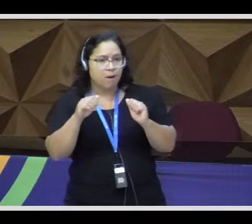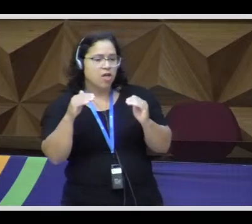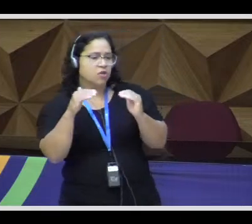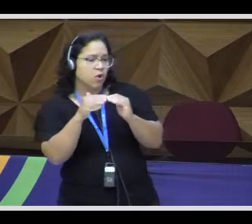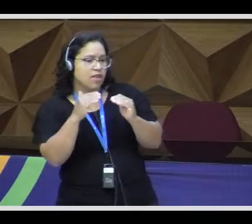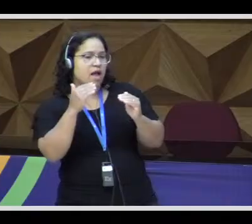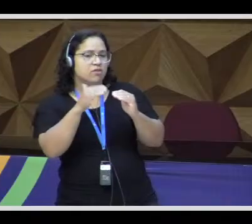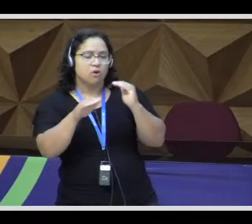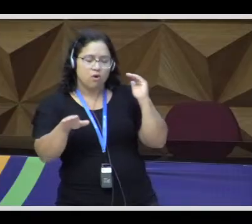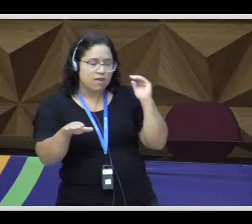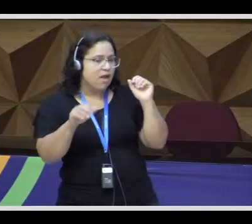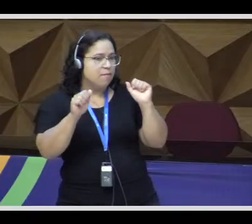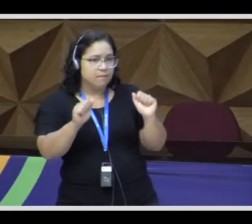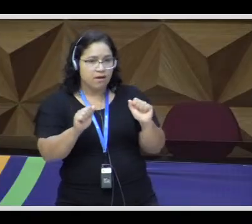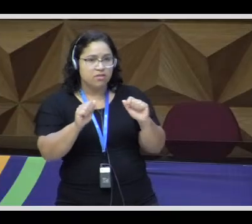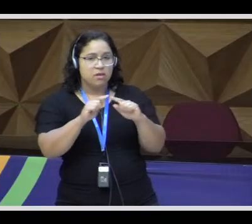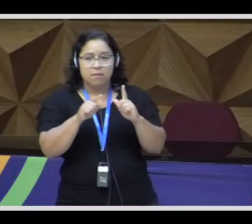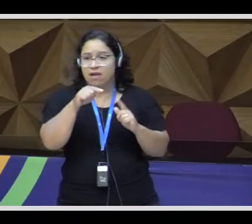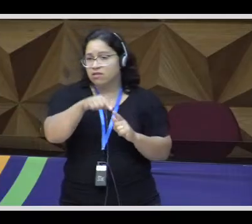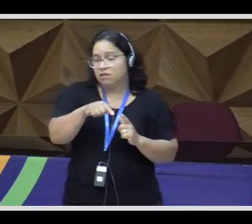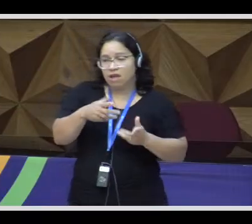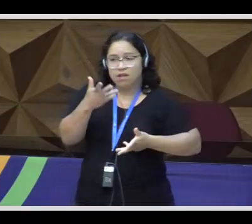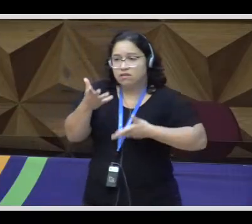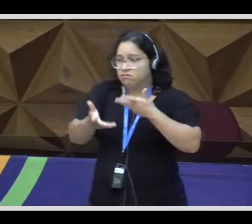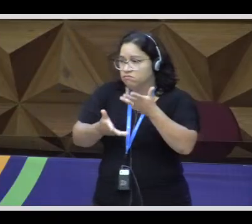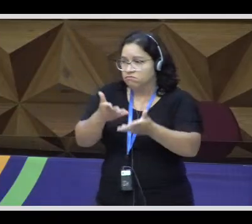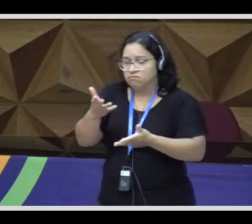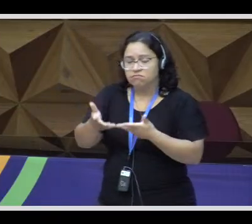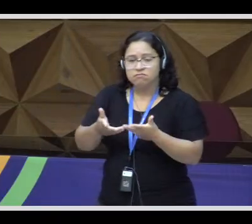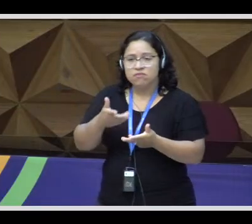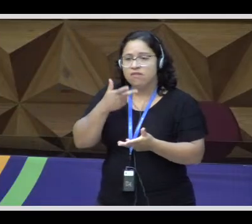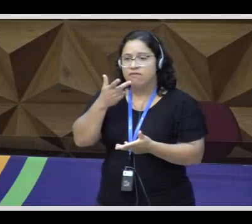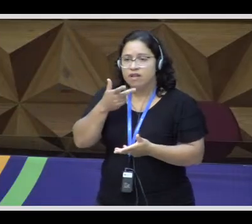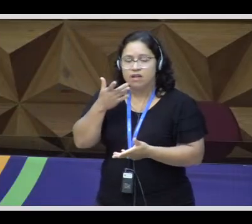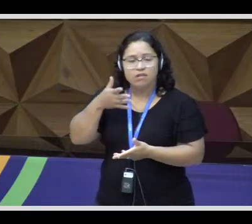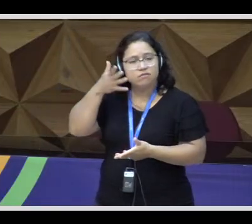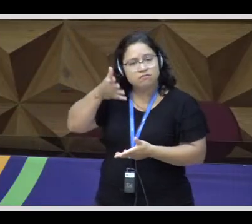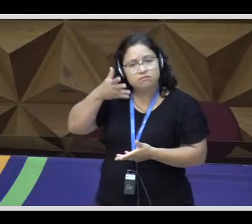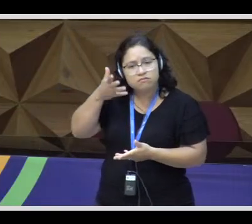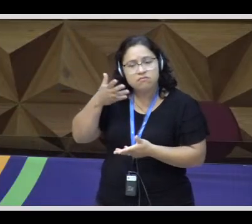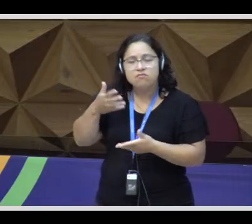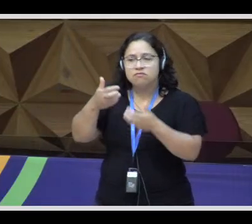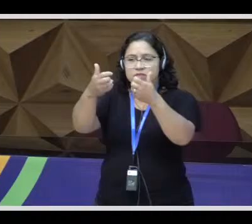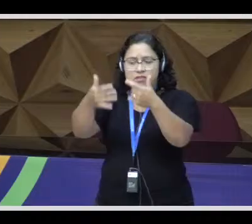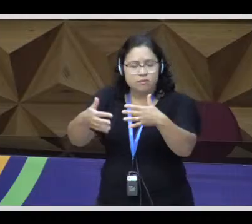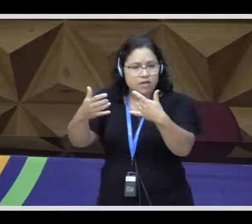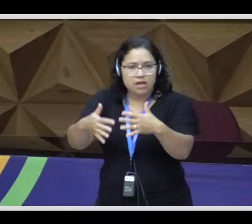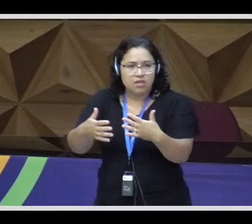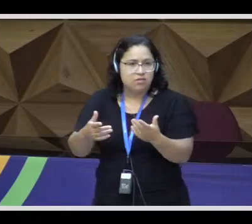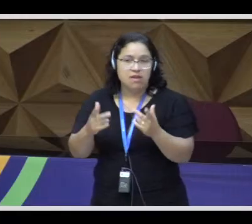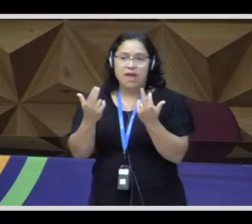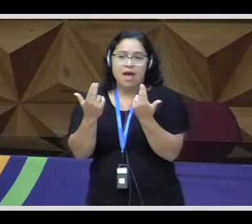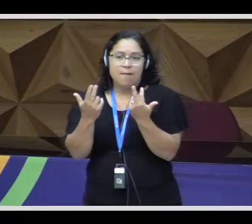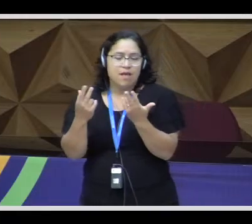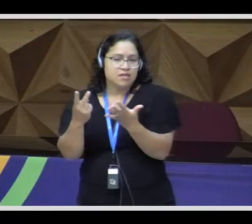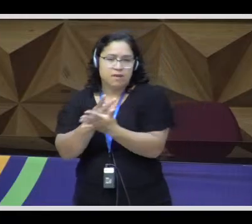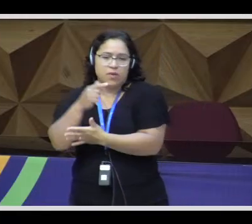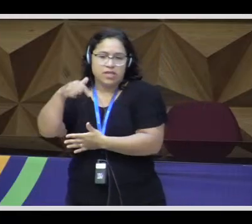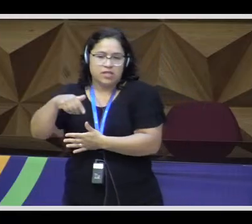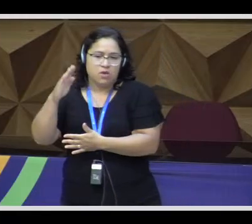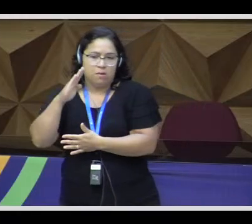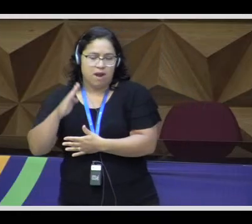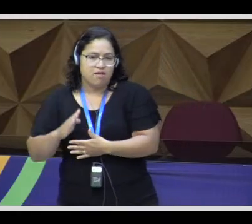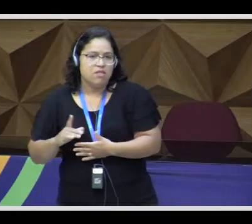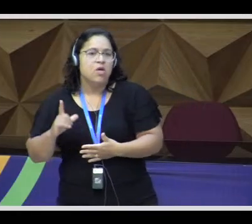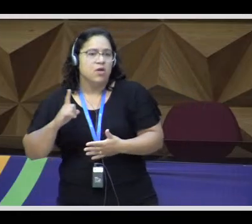Talking, convincing, explaining. The same thing happened in Brazil. I mean, we had the president with